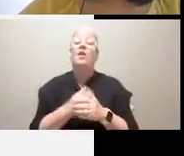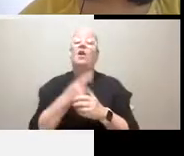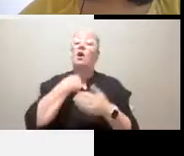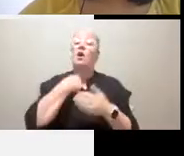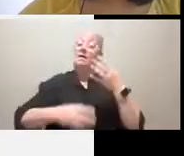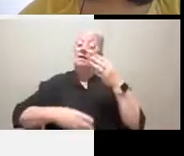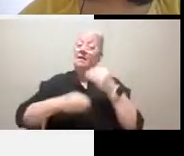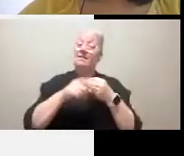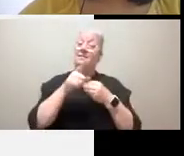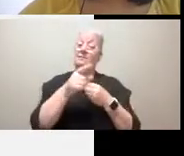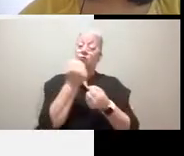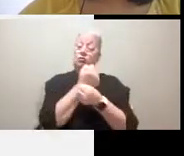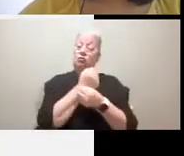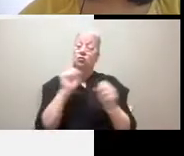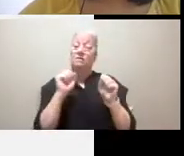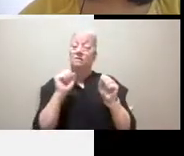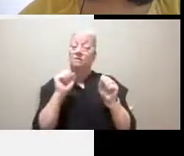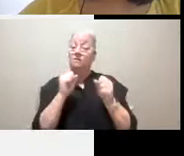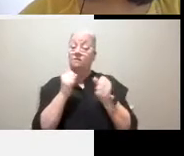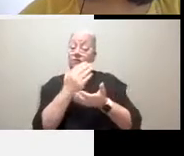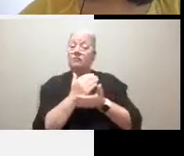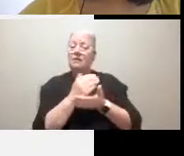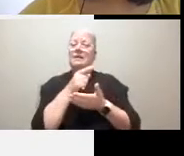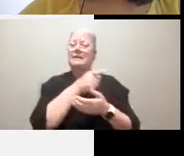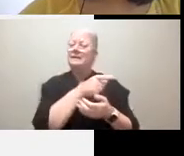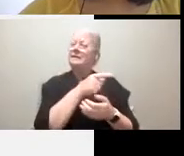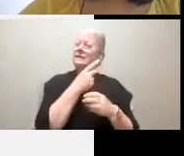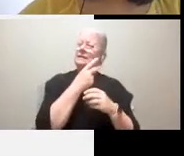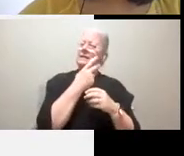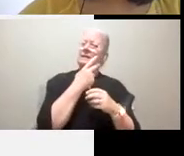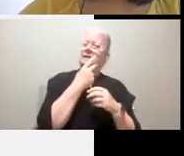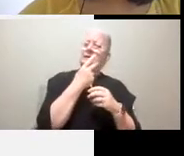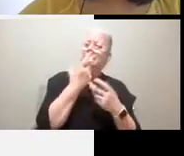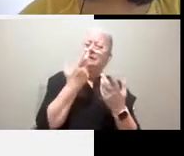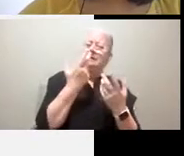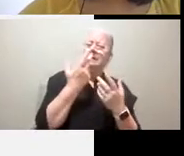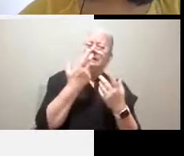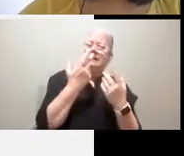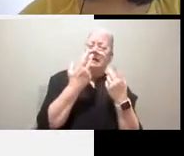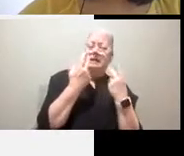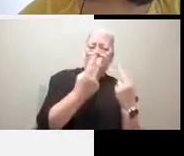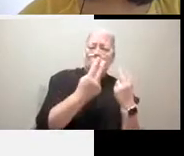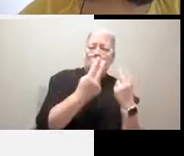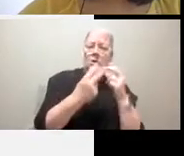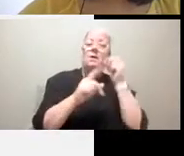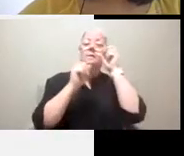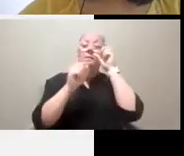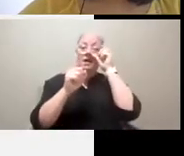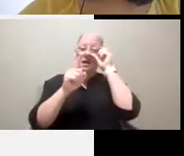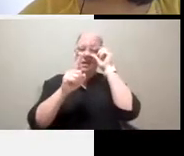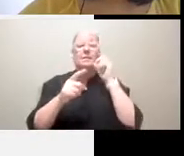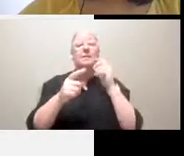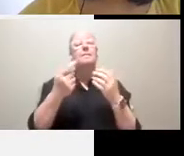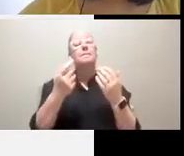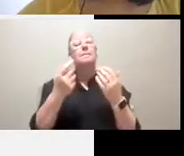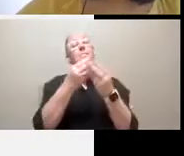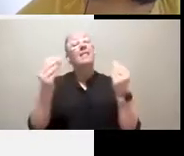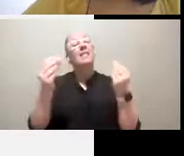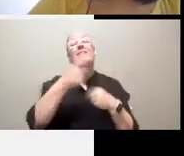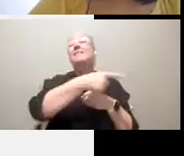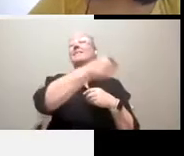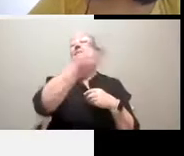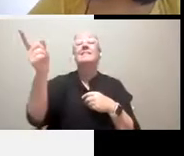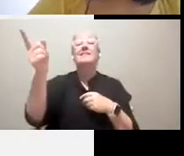important. However, most donors and partners do not prioritize budgeting. When you come up with a budget on